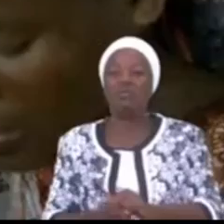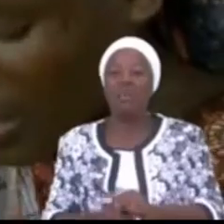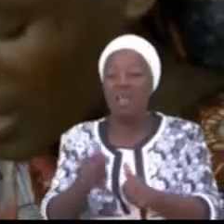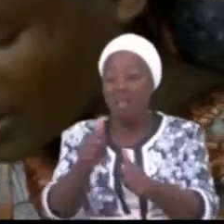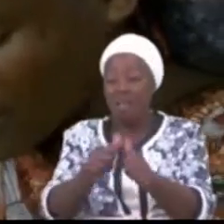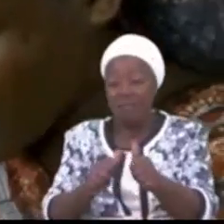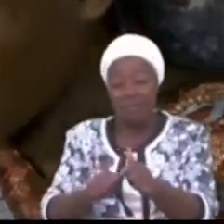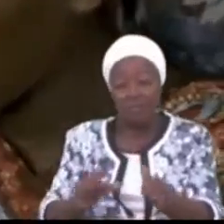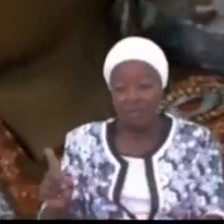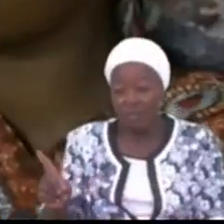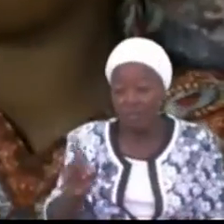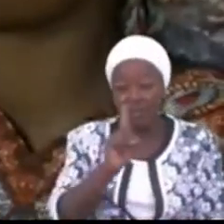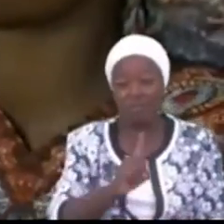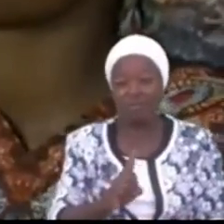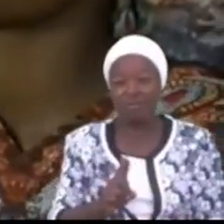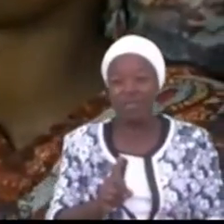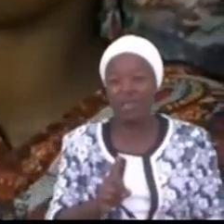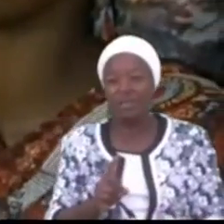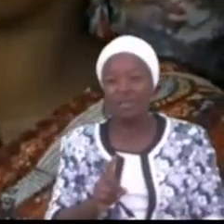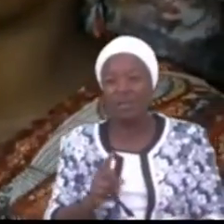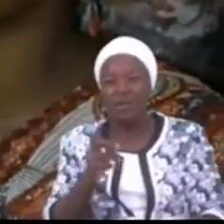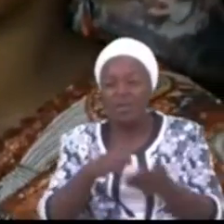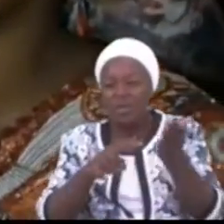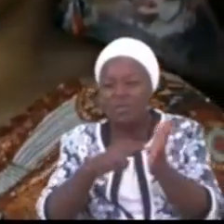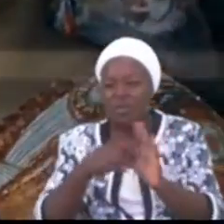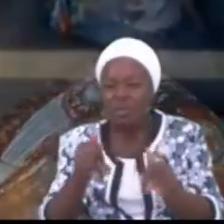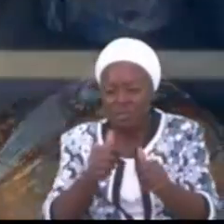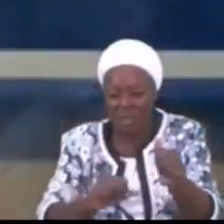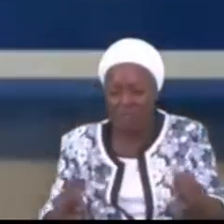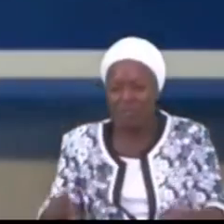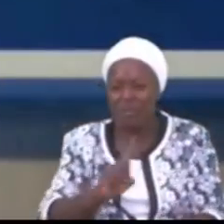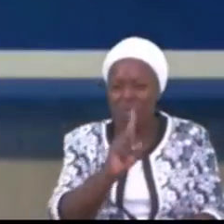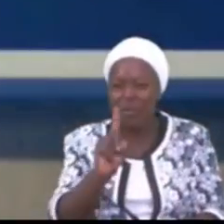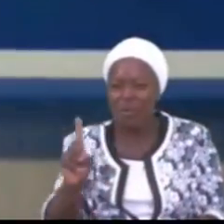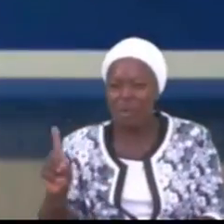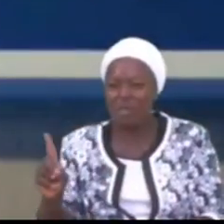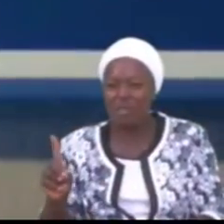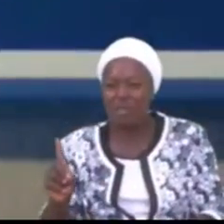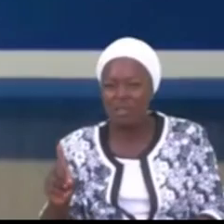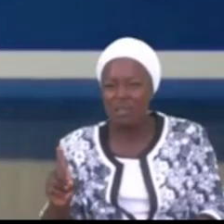Everyone. What does everyone mean? Means you.